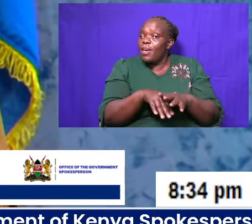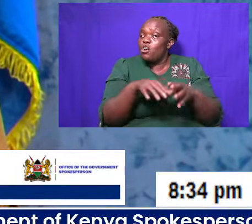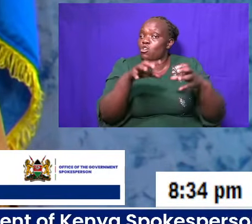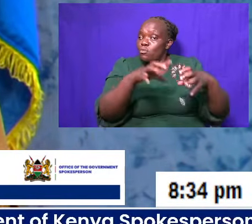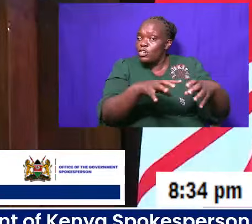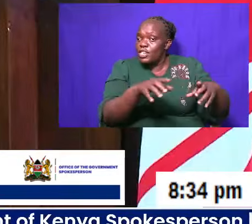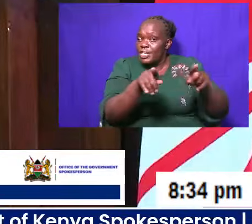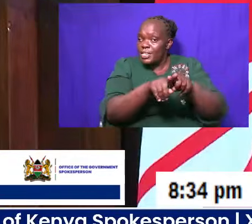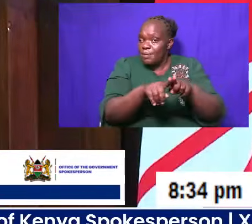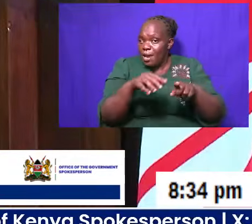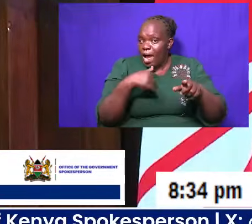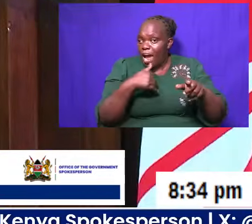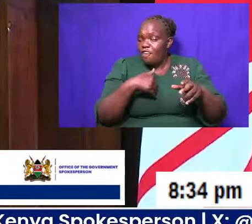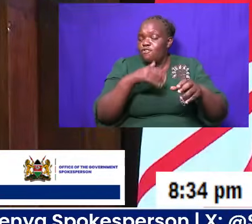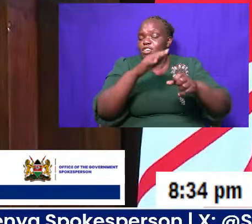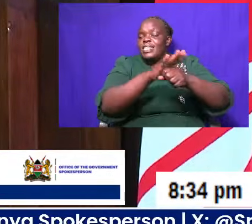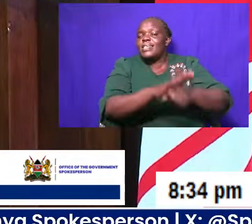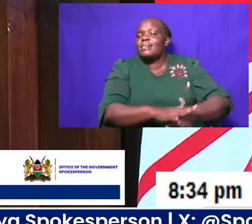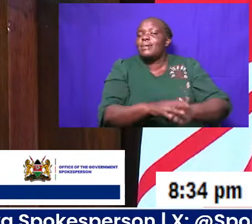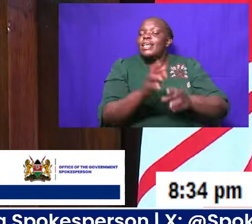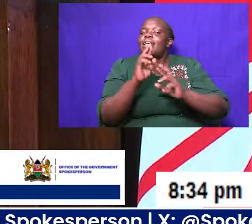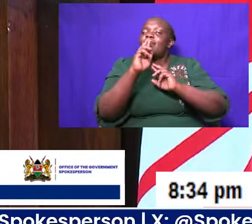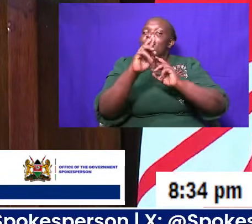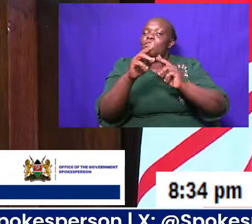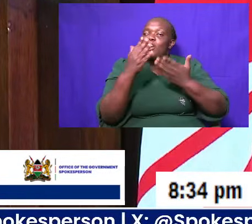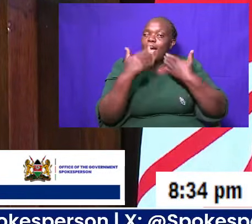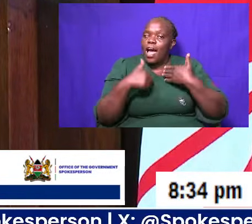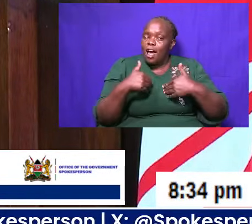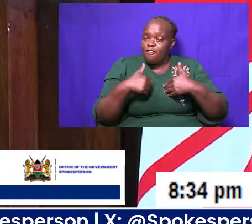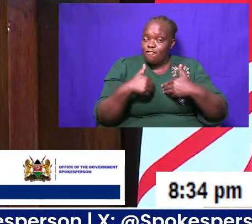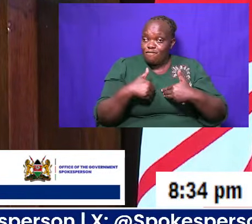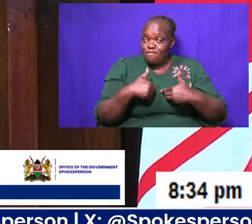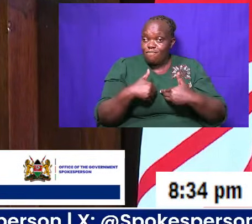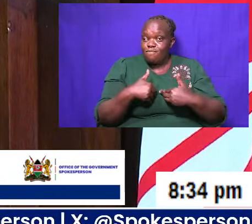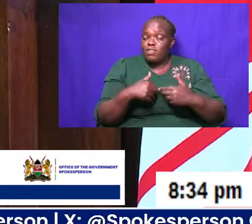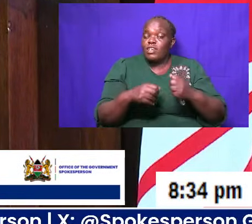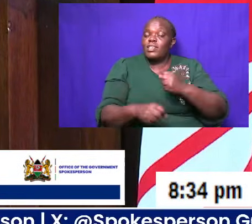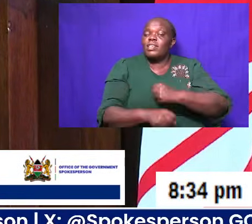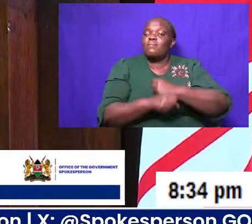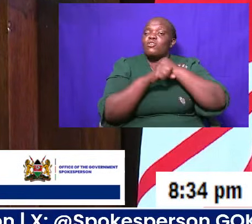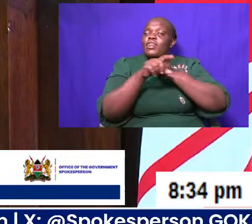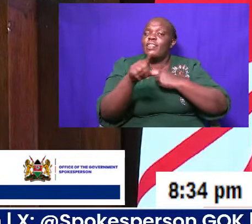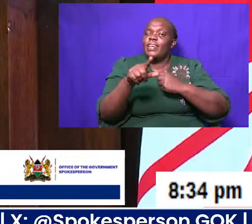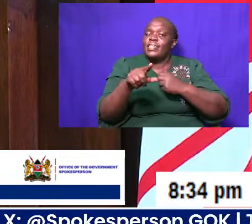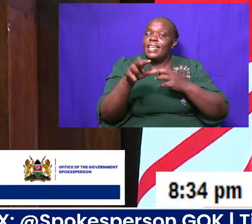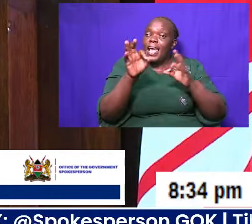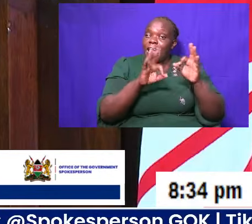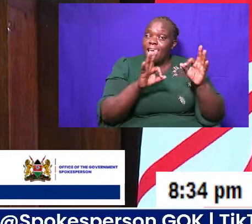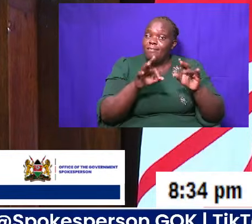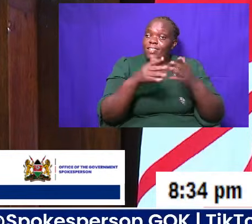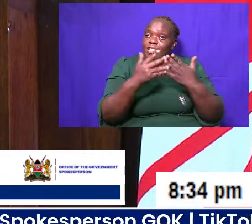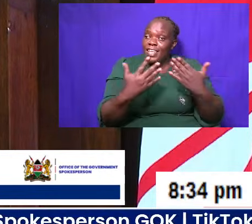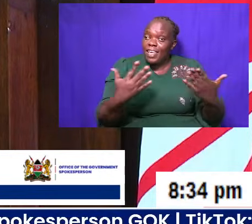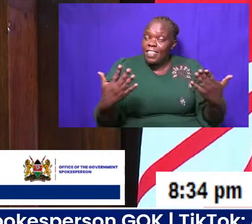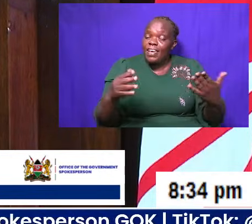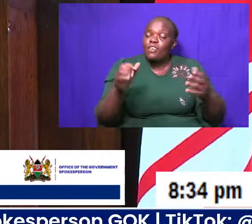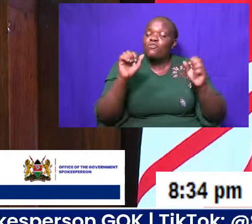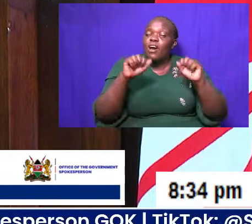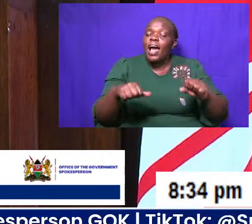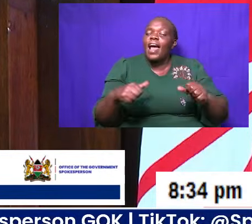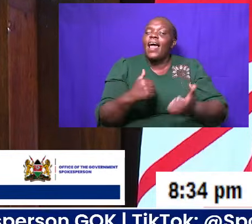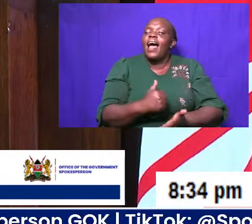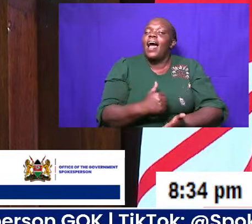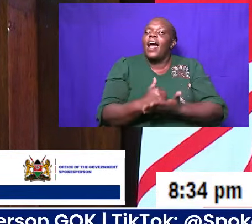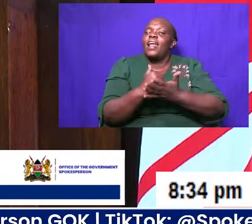been discriminated, report, and we are going to support you. You know, if there is a case that we can't handle, we have